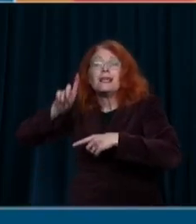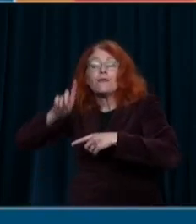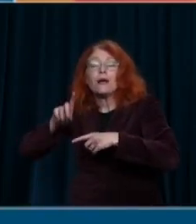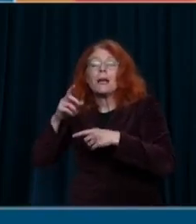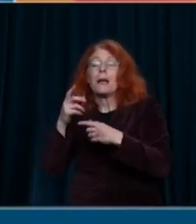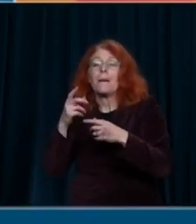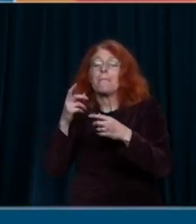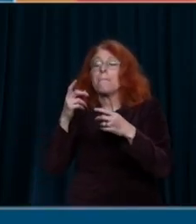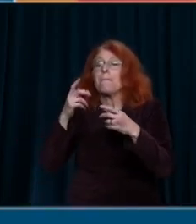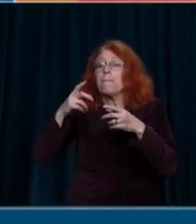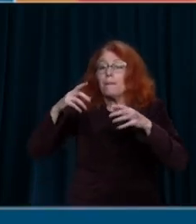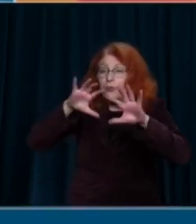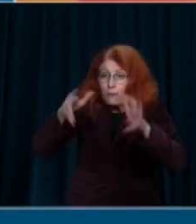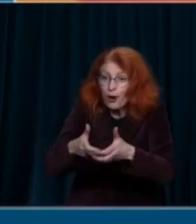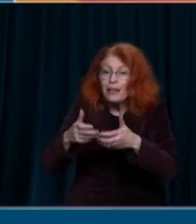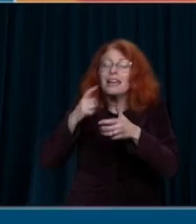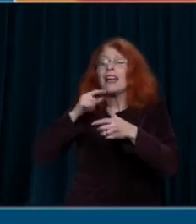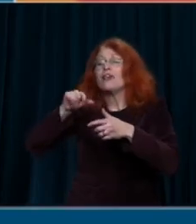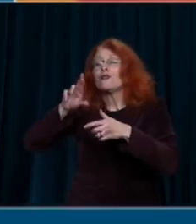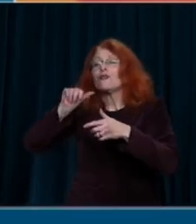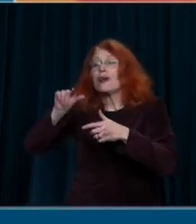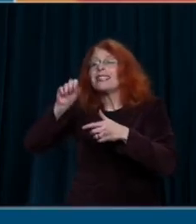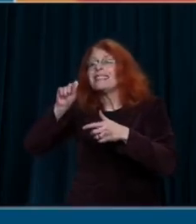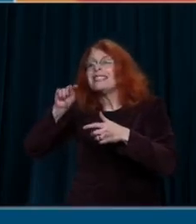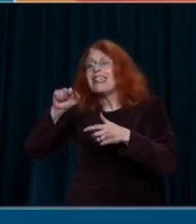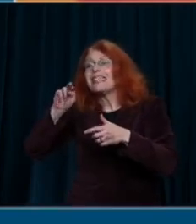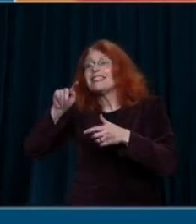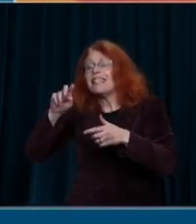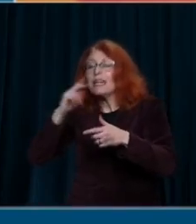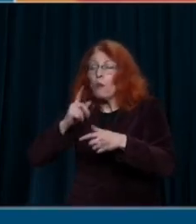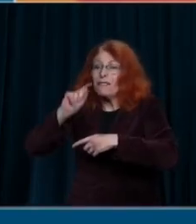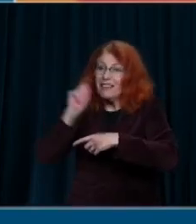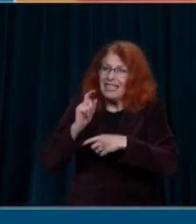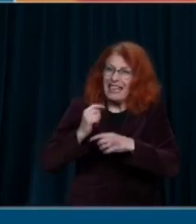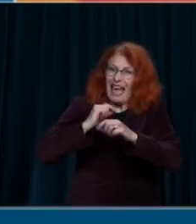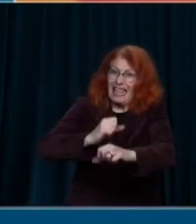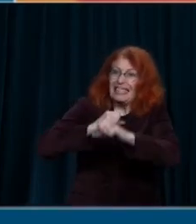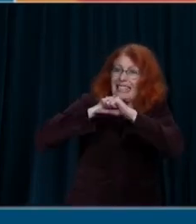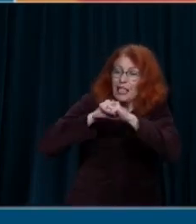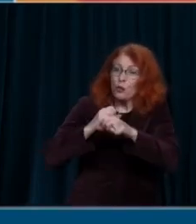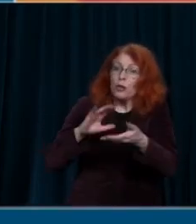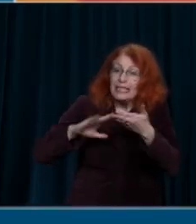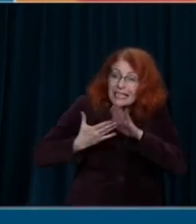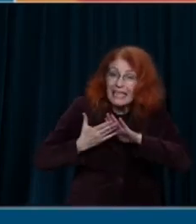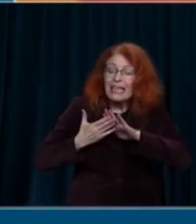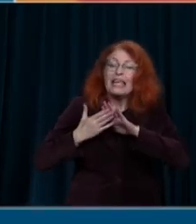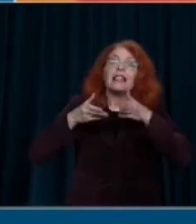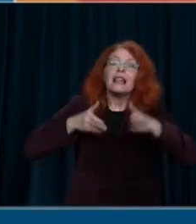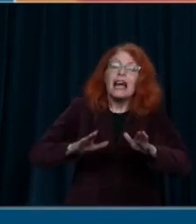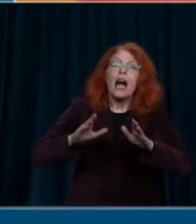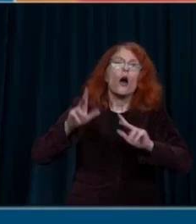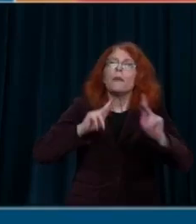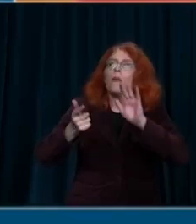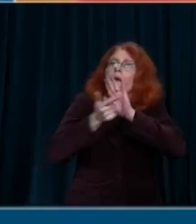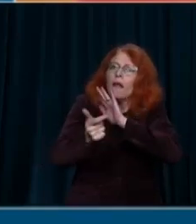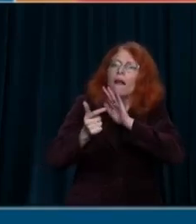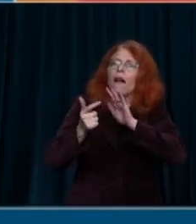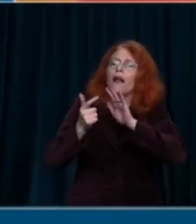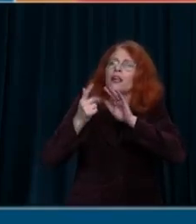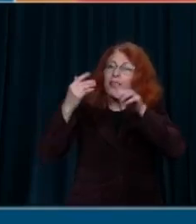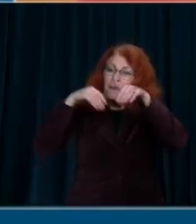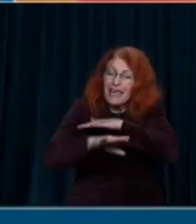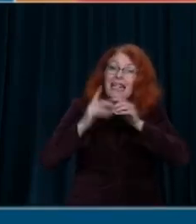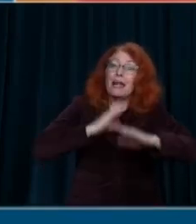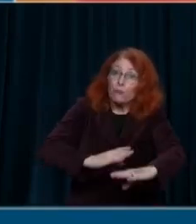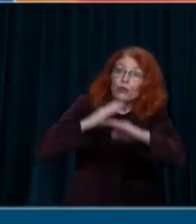the current member of Congress, Greg Stanton, was for making Phoenix a sanctuary city that allowed the lawless to come in and then be